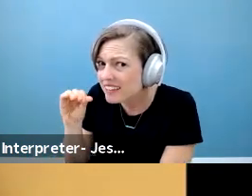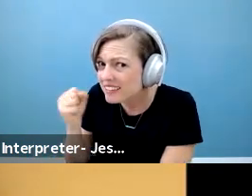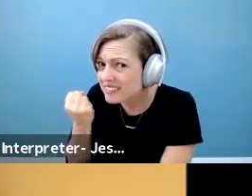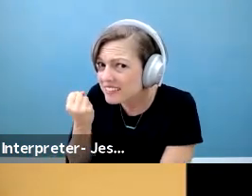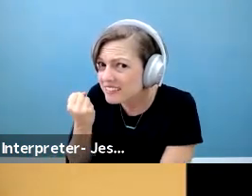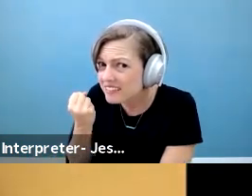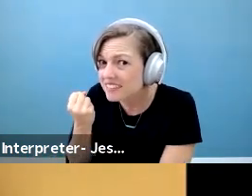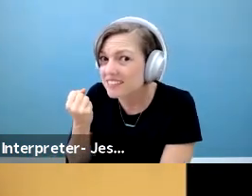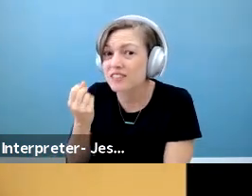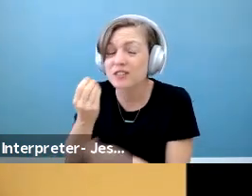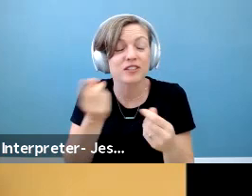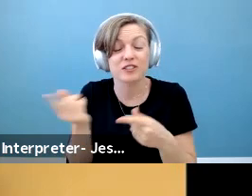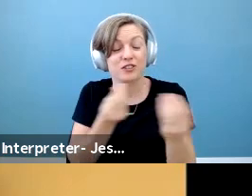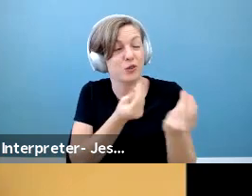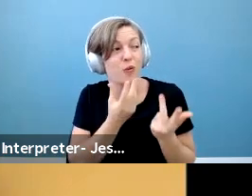nothing more.